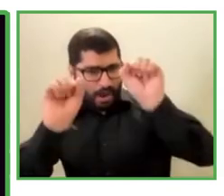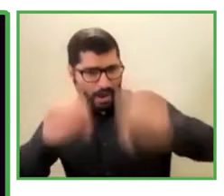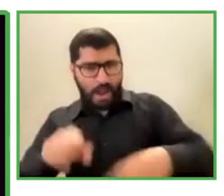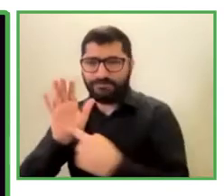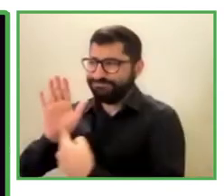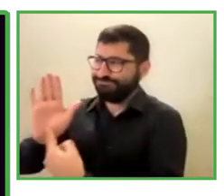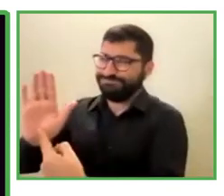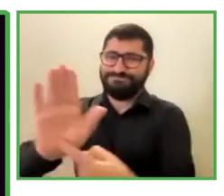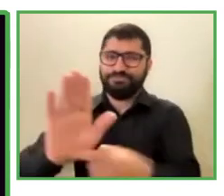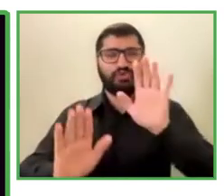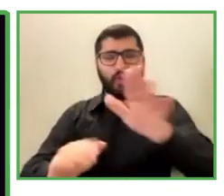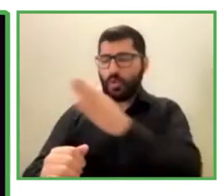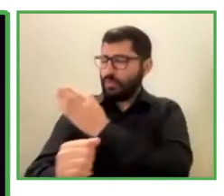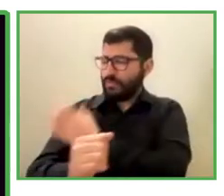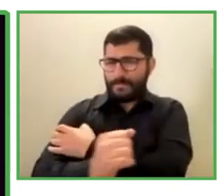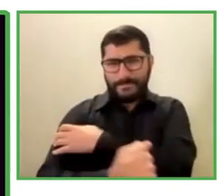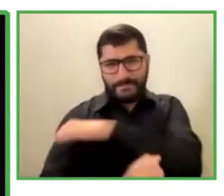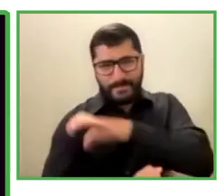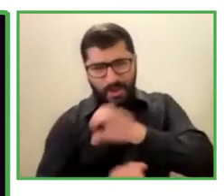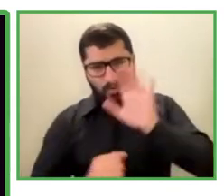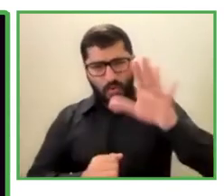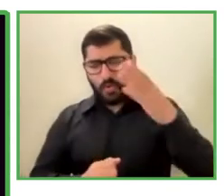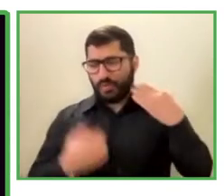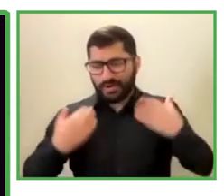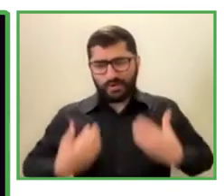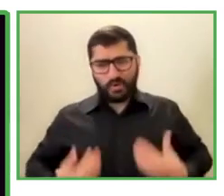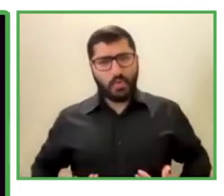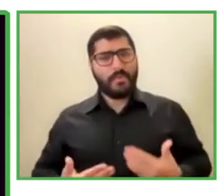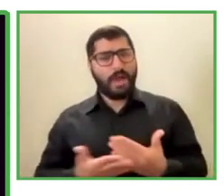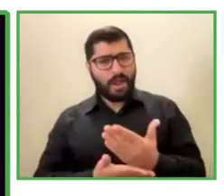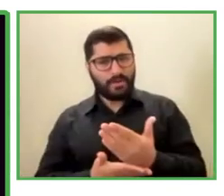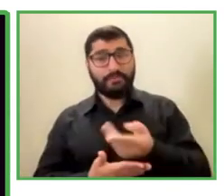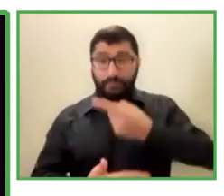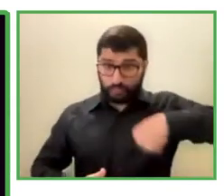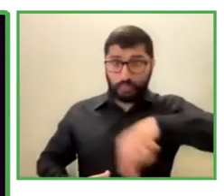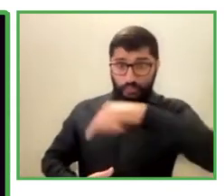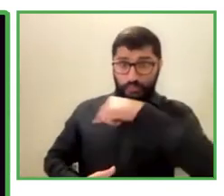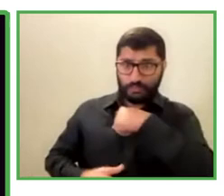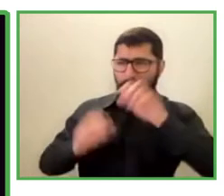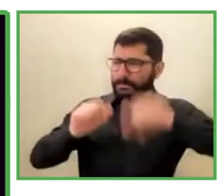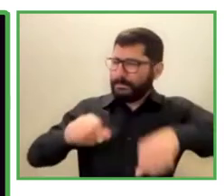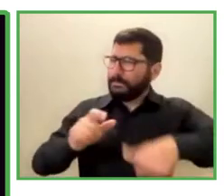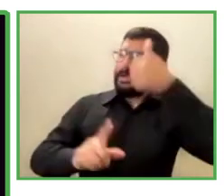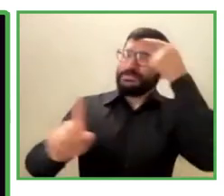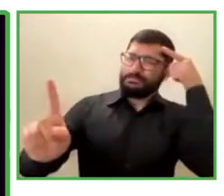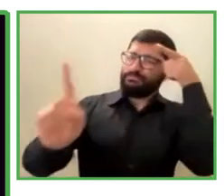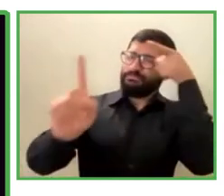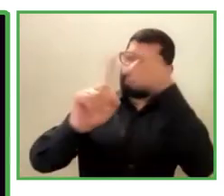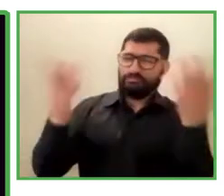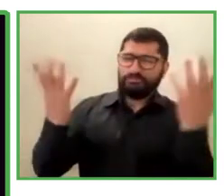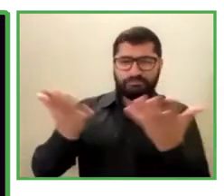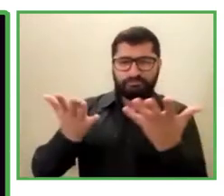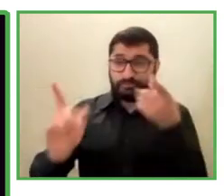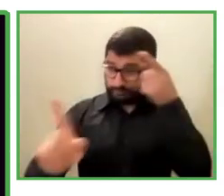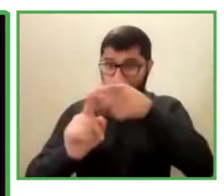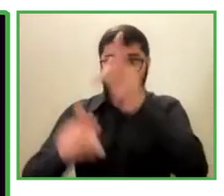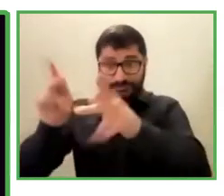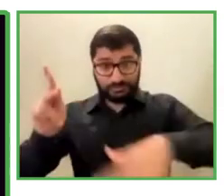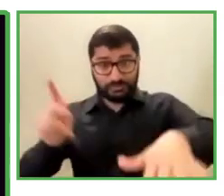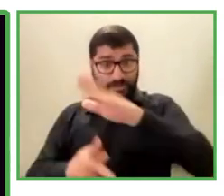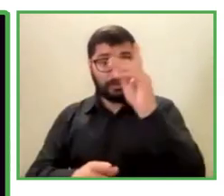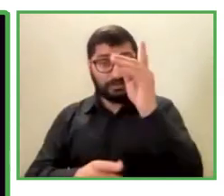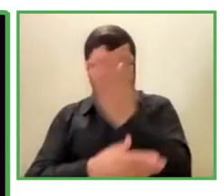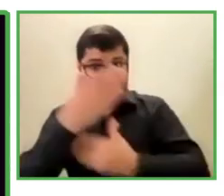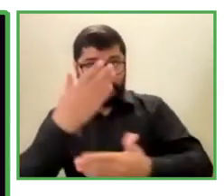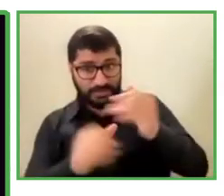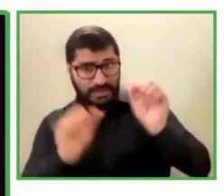potential. So our biggest objective is that people with disabilities can show